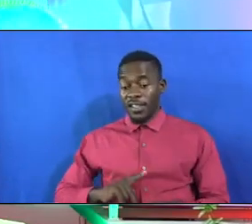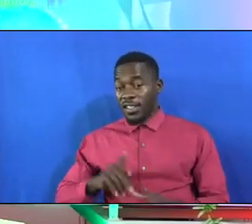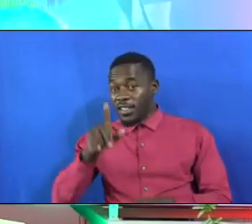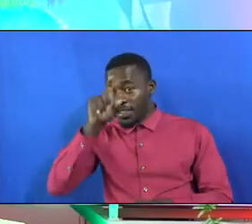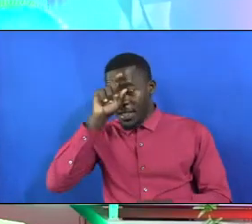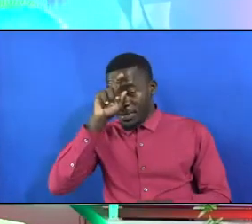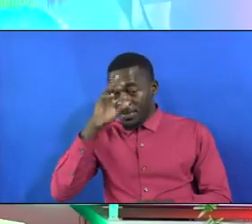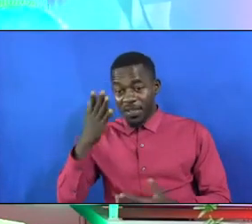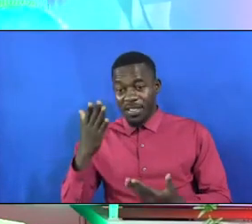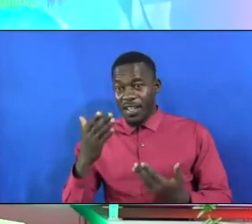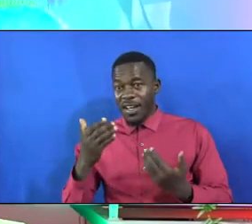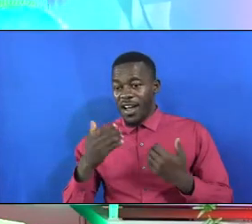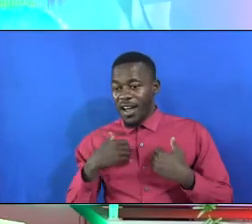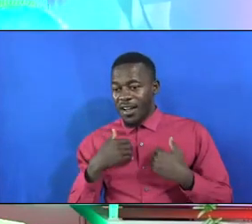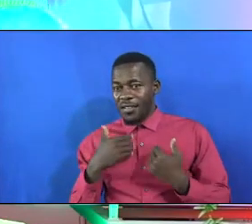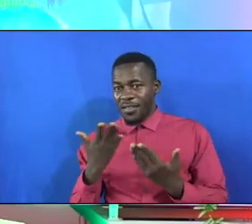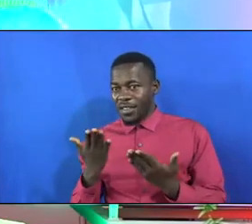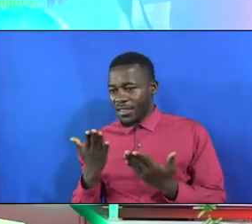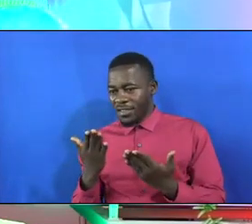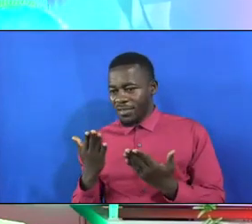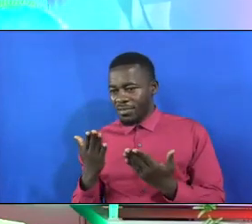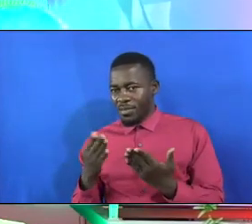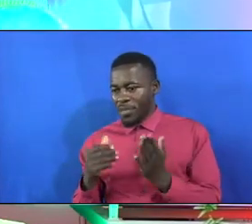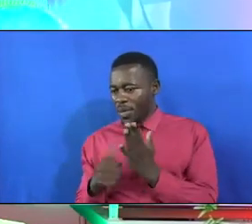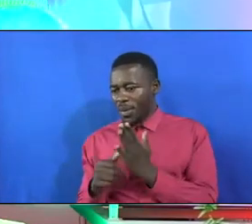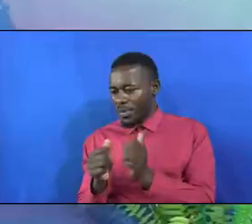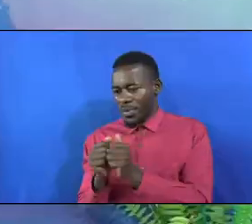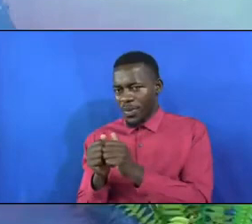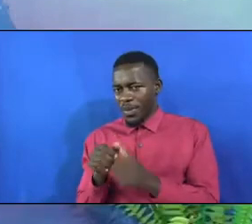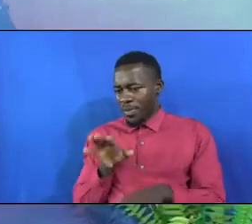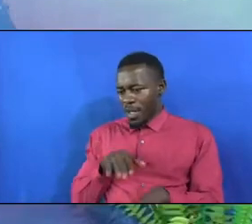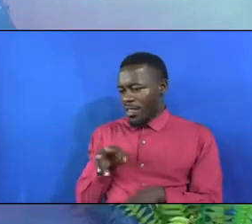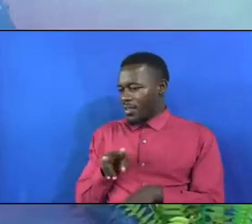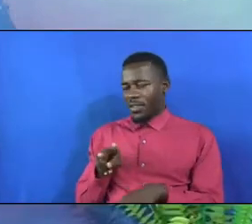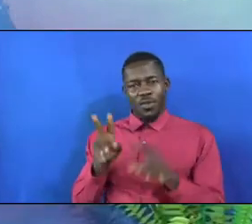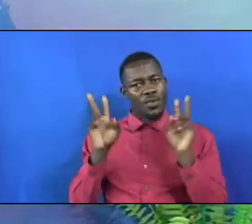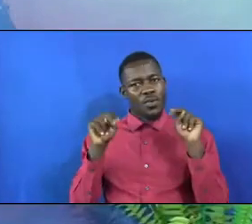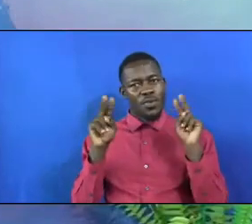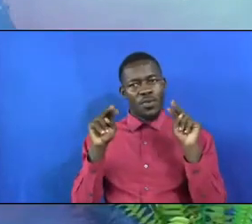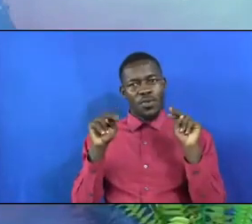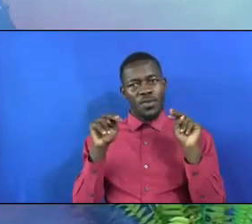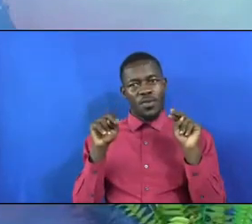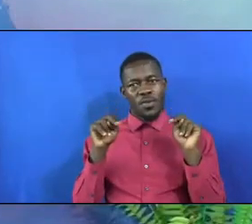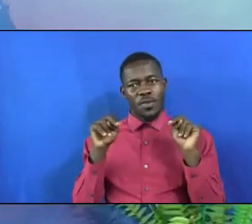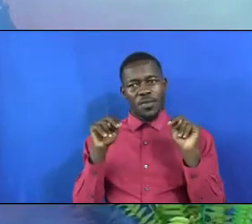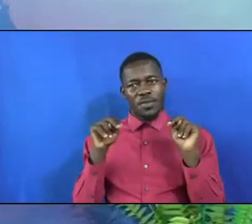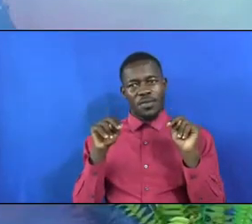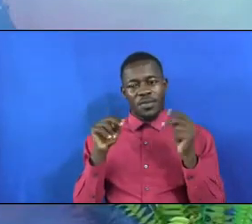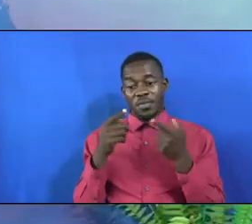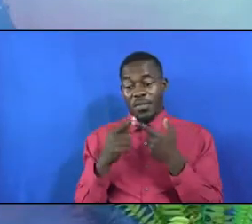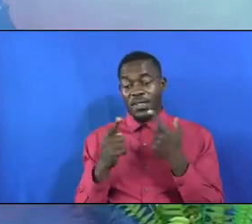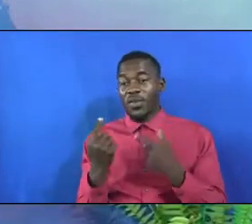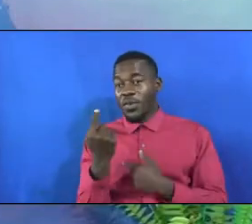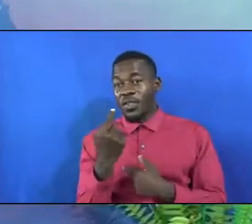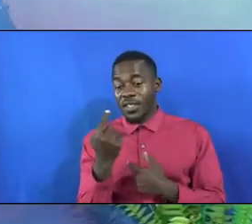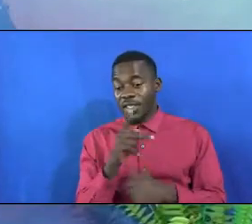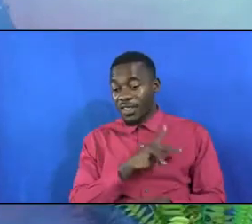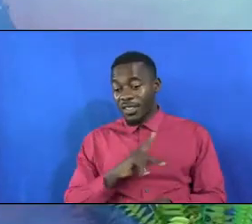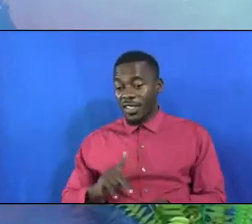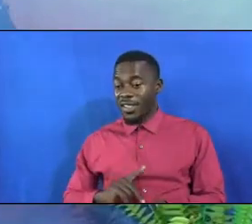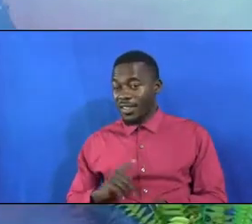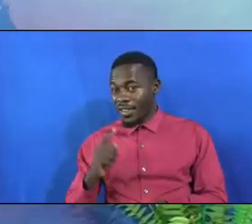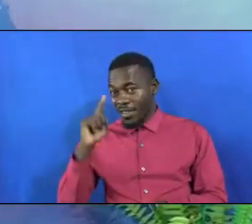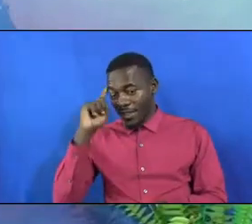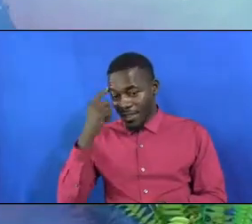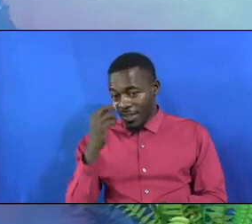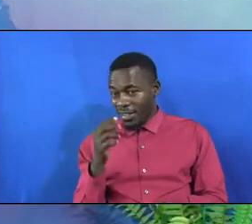anything against these women? No. This was beyond any human comprehension, the explanation